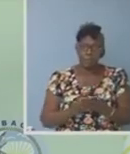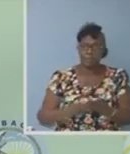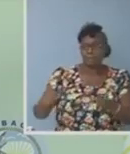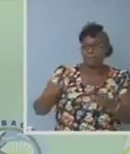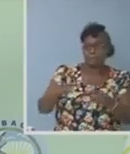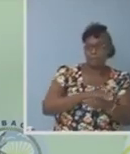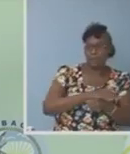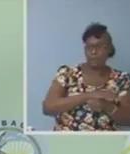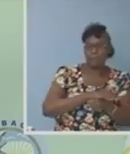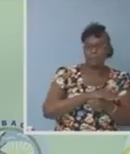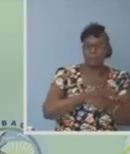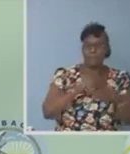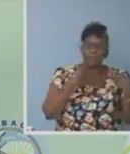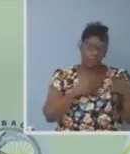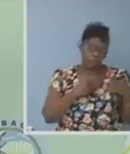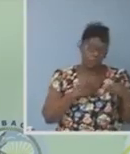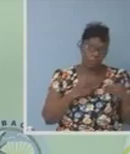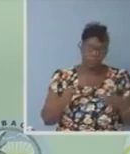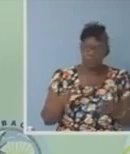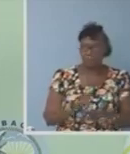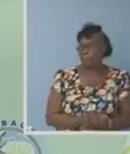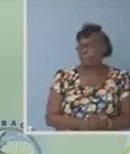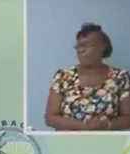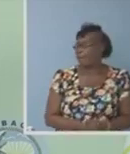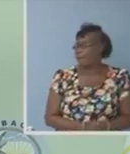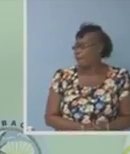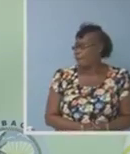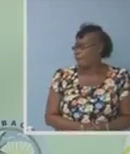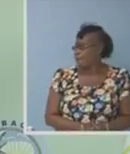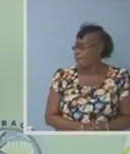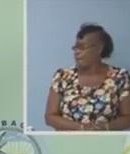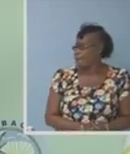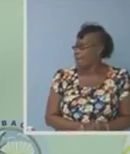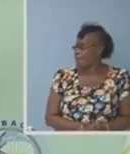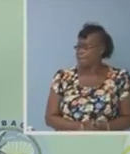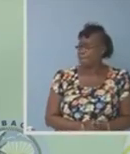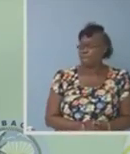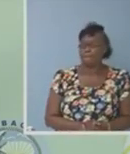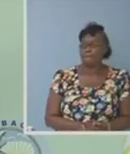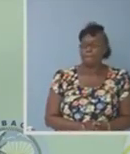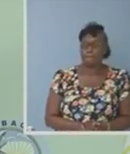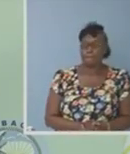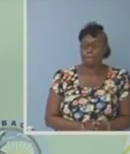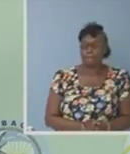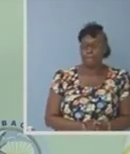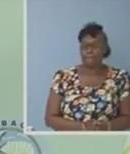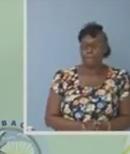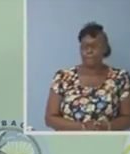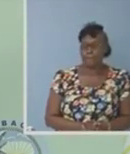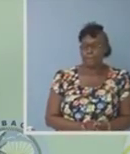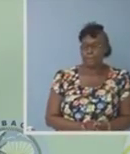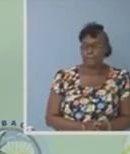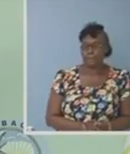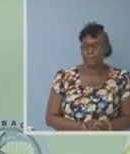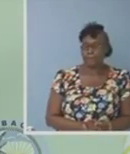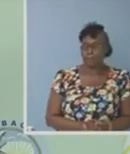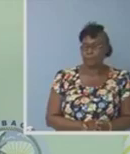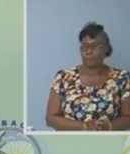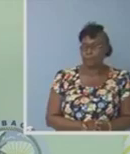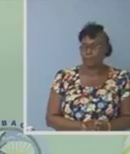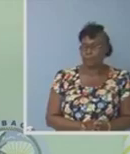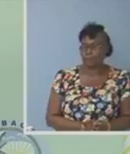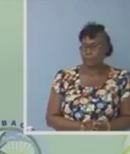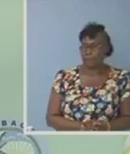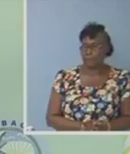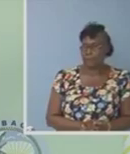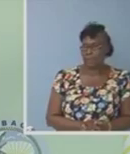Additionally, the Inland Revenue Department is open. We are trying to observe the social distancing and trying to